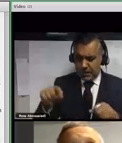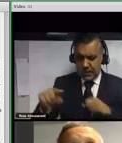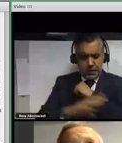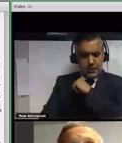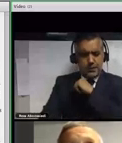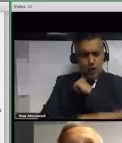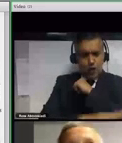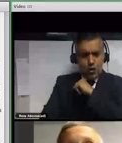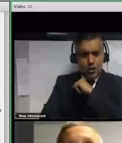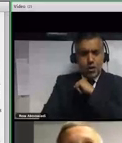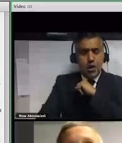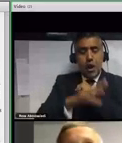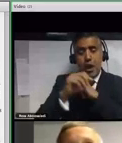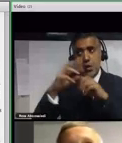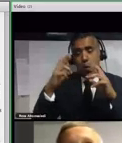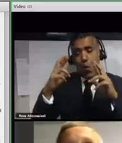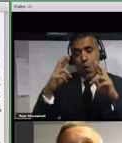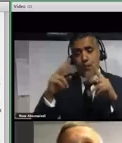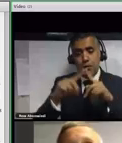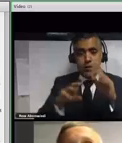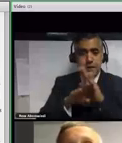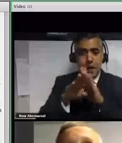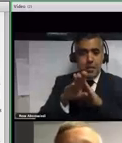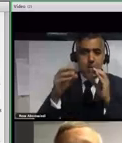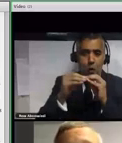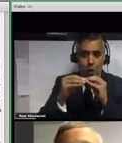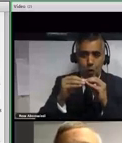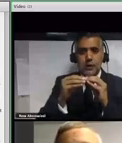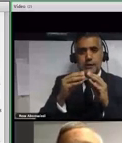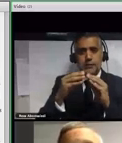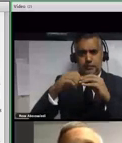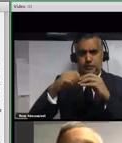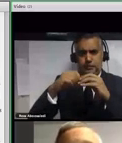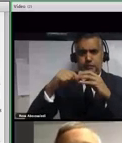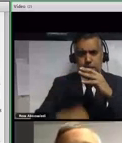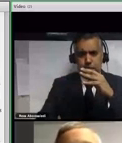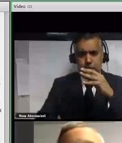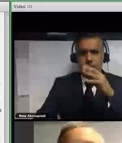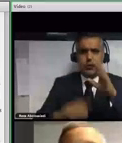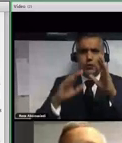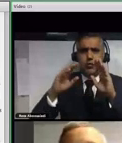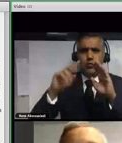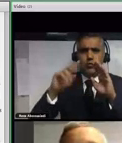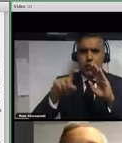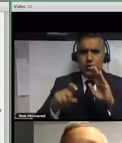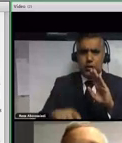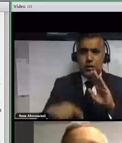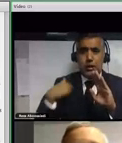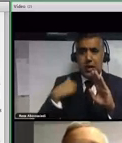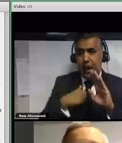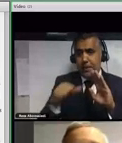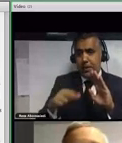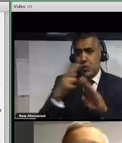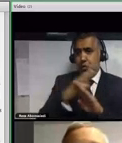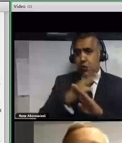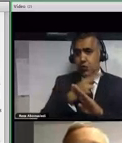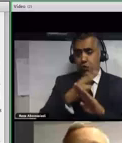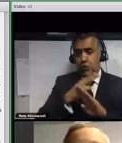fall. And the hope is to then develop a more extended set that would be maybe of use in a